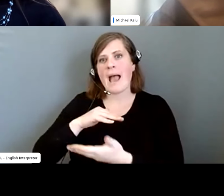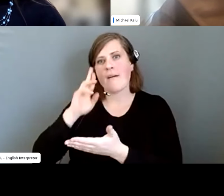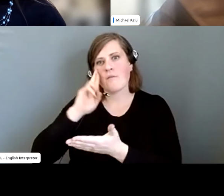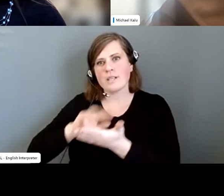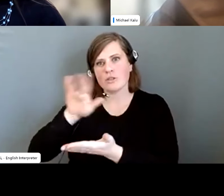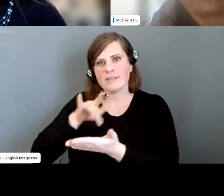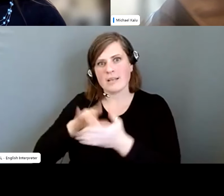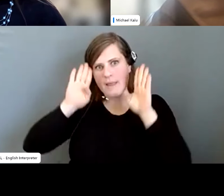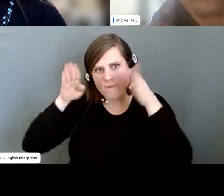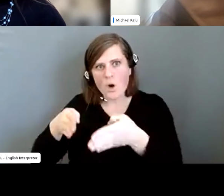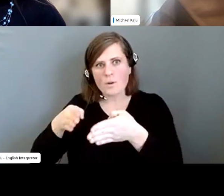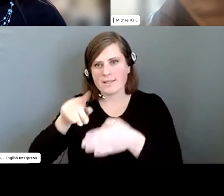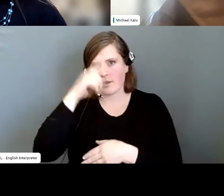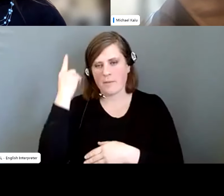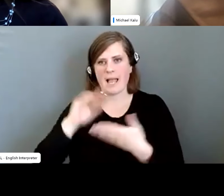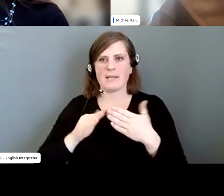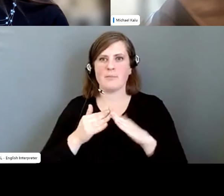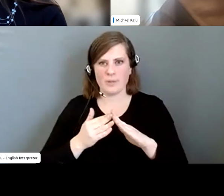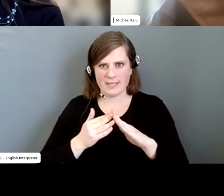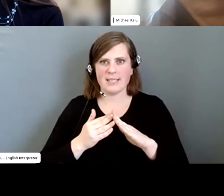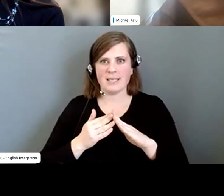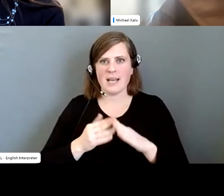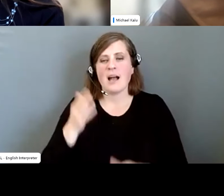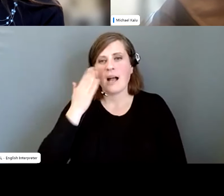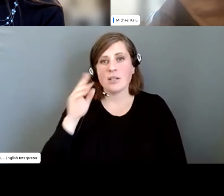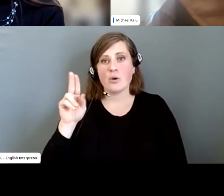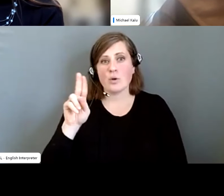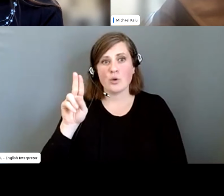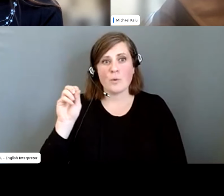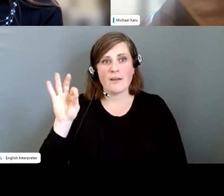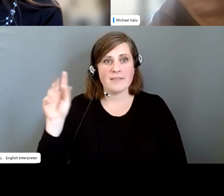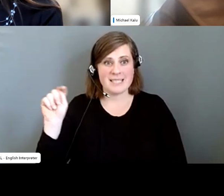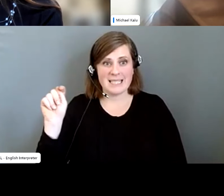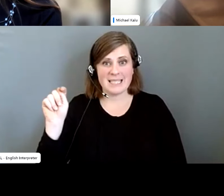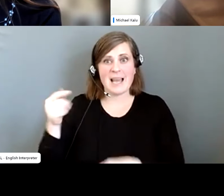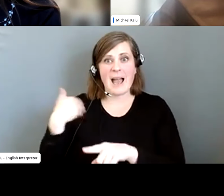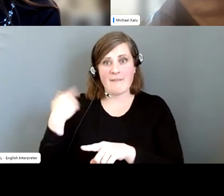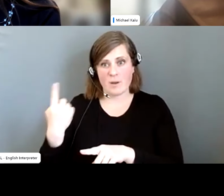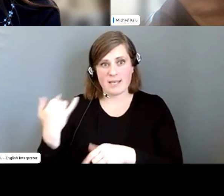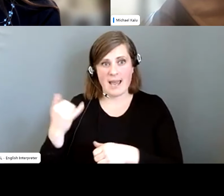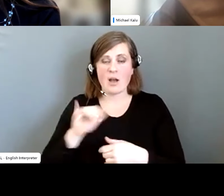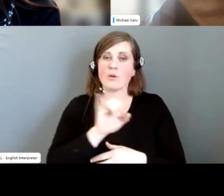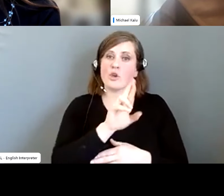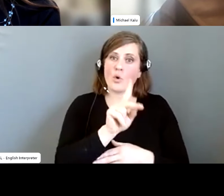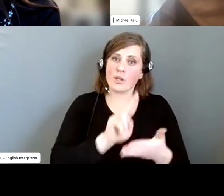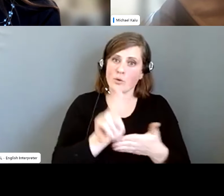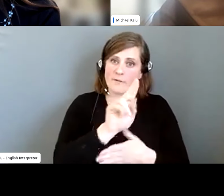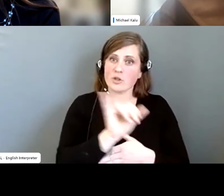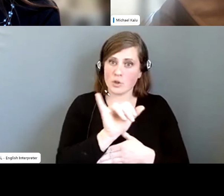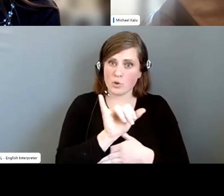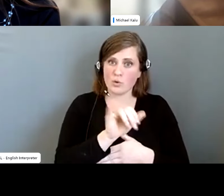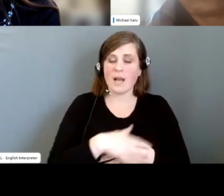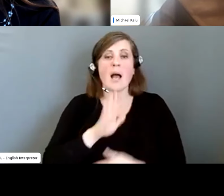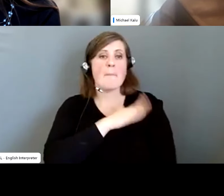on the Black community. I know at U of T, they have one going on. And at York University too, they have. At